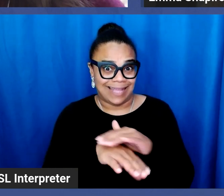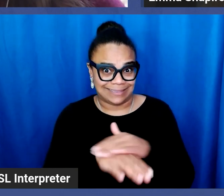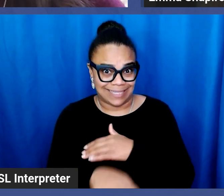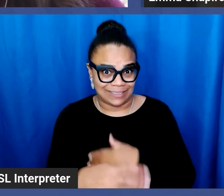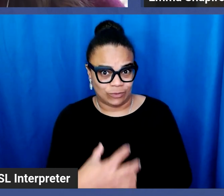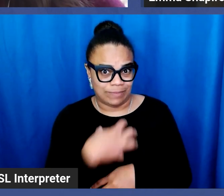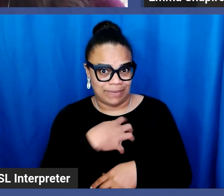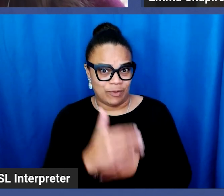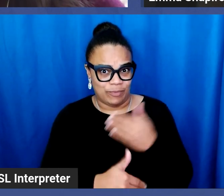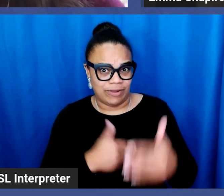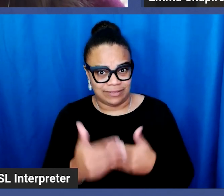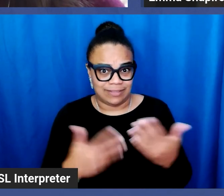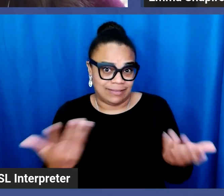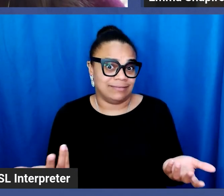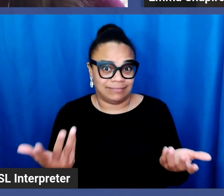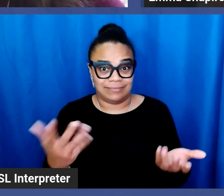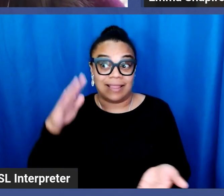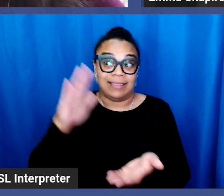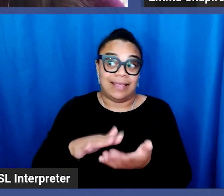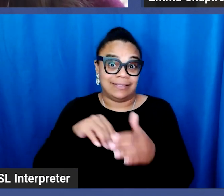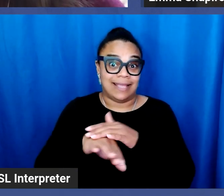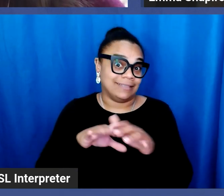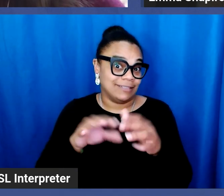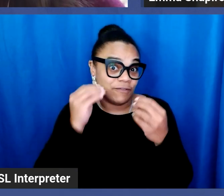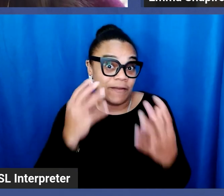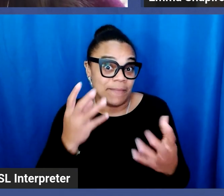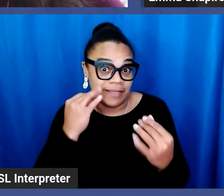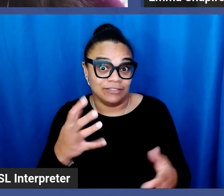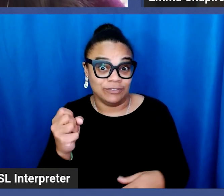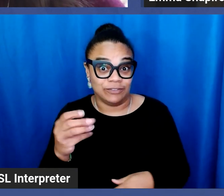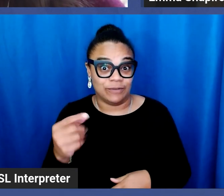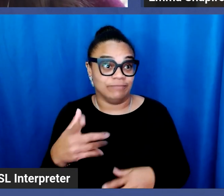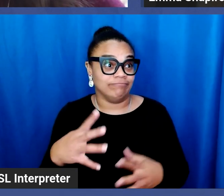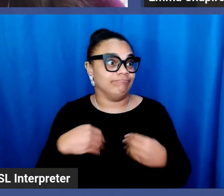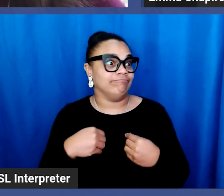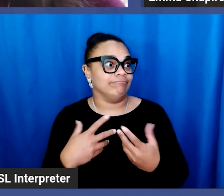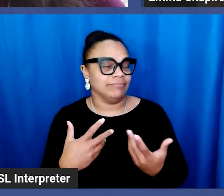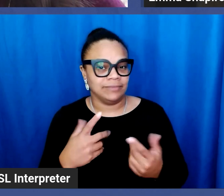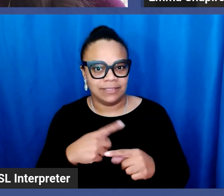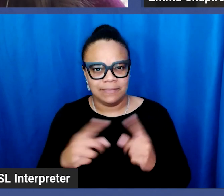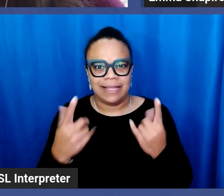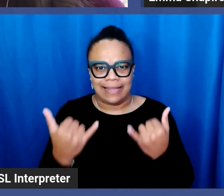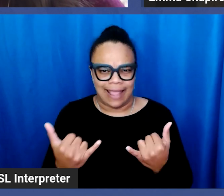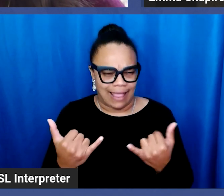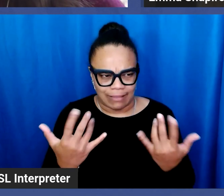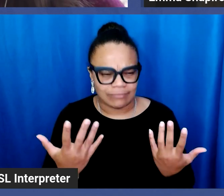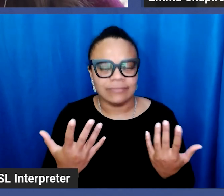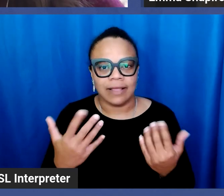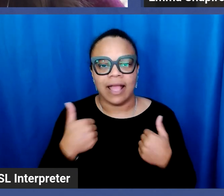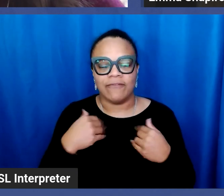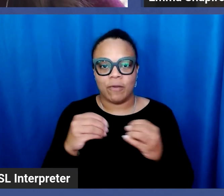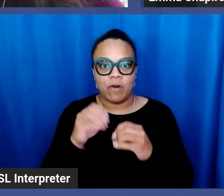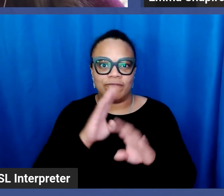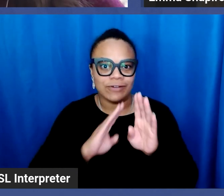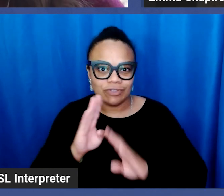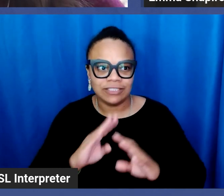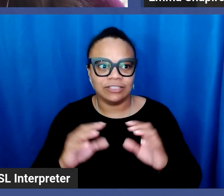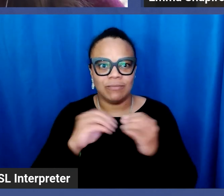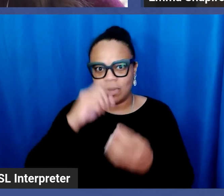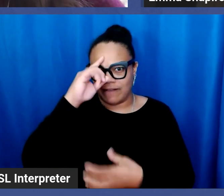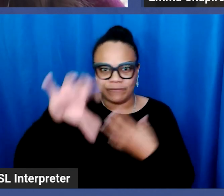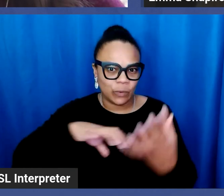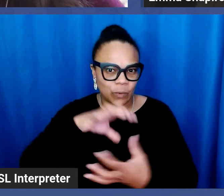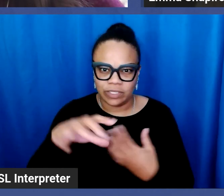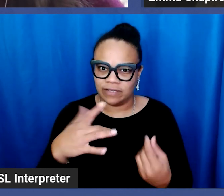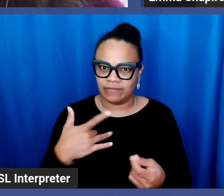appeals processes and less access to information. So there's definitely a lot of frustration and confusion when they just feel like they're getting